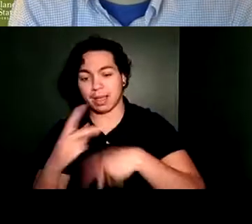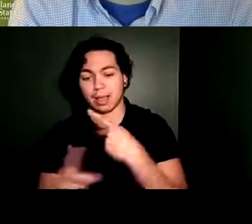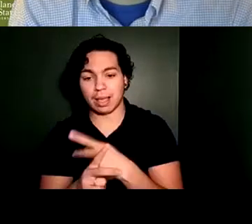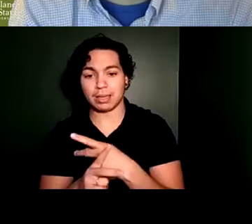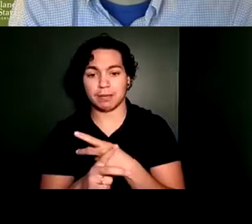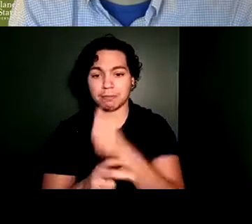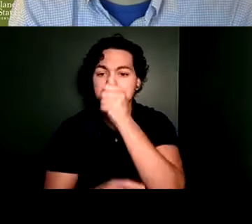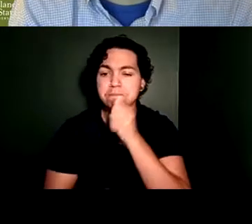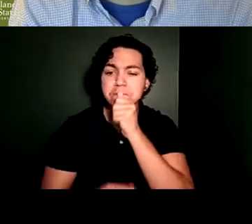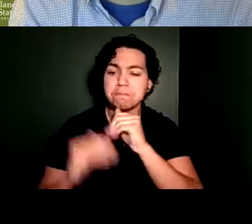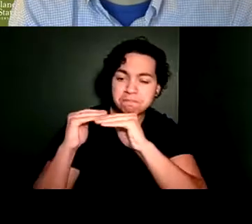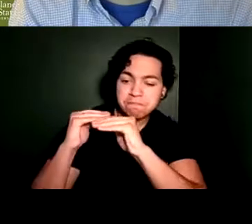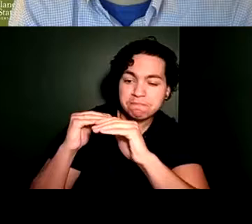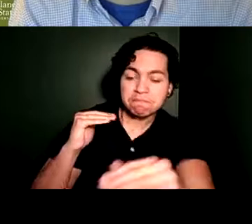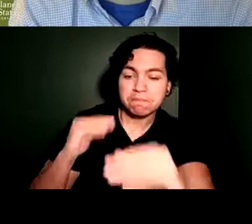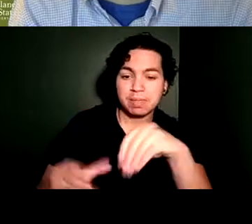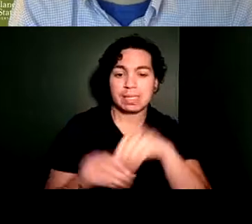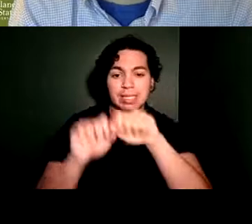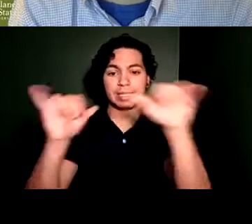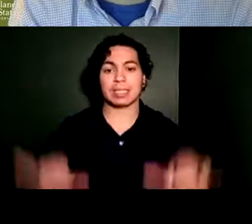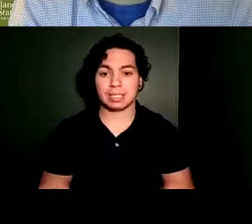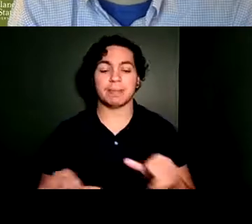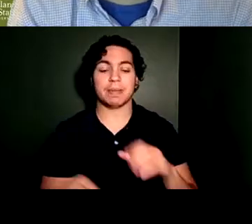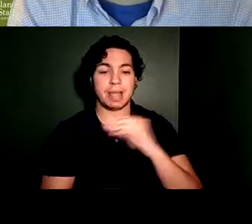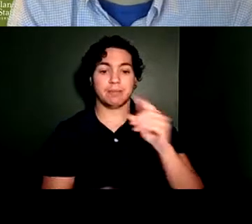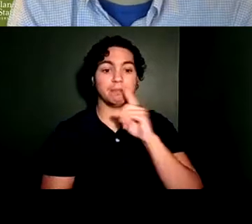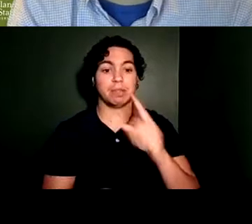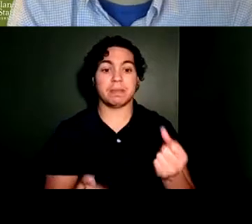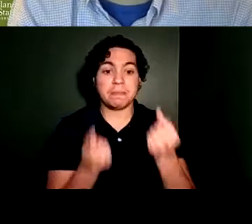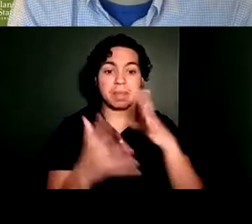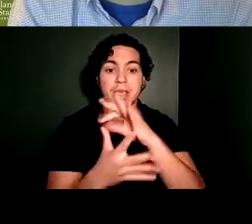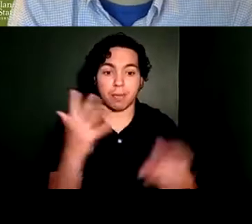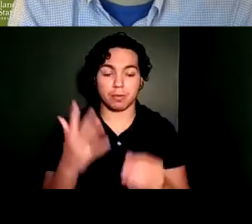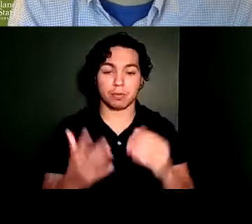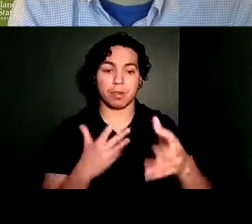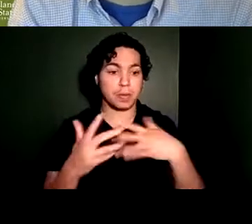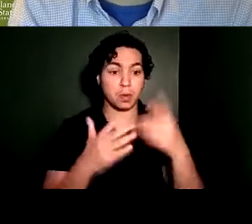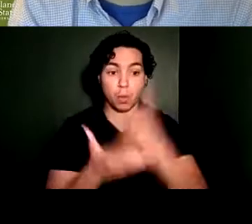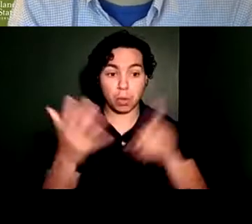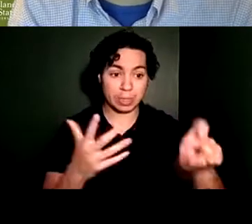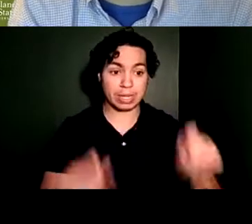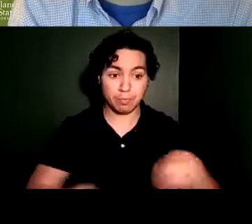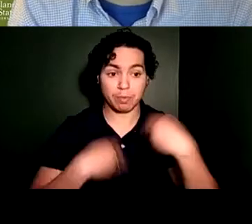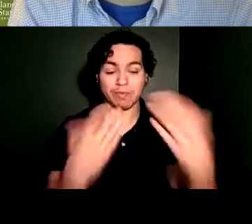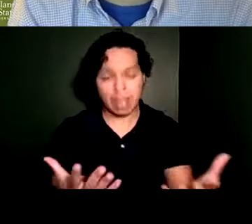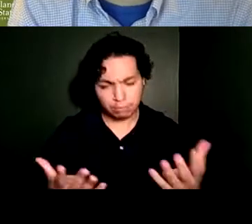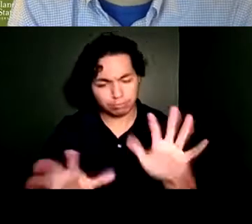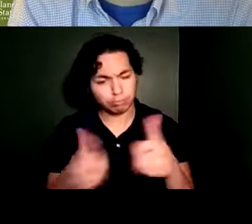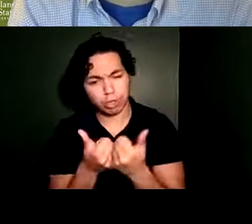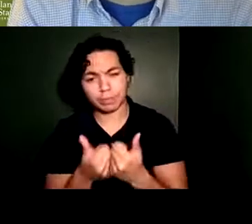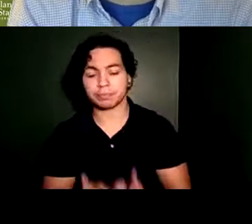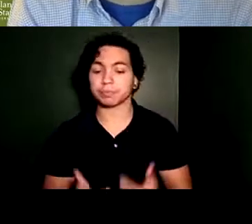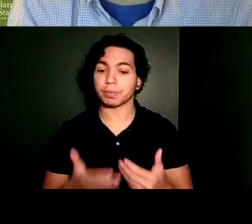allow people more choice to, again, meet their needs. Yeah, and before Joel and Lee chime in